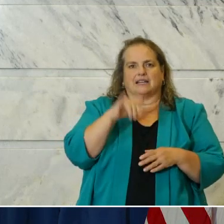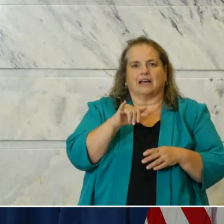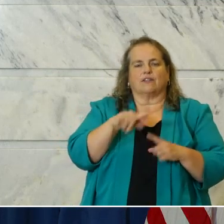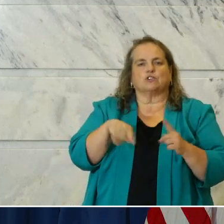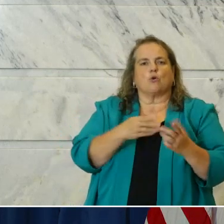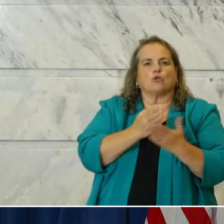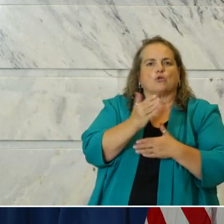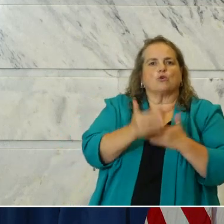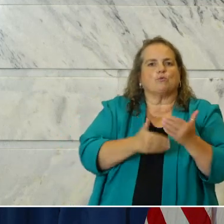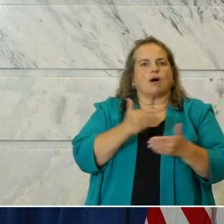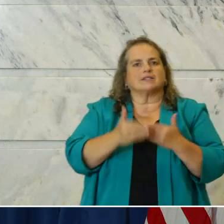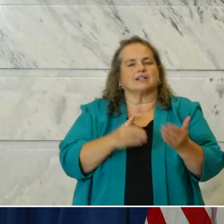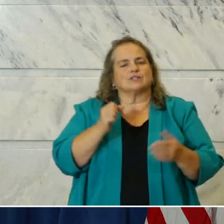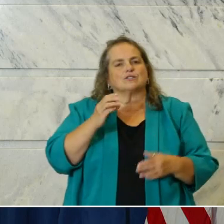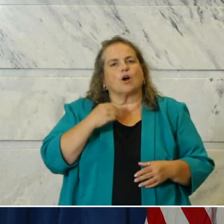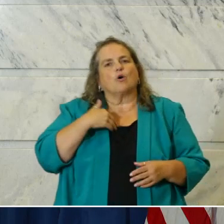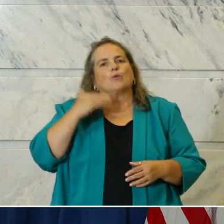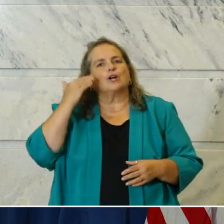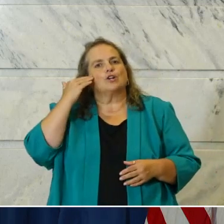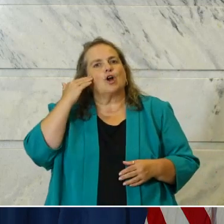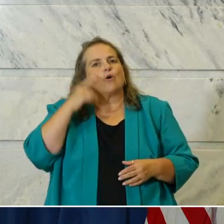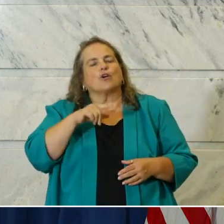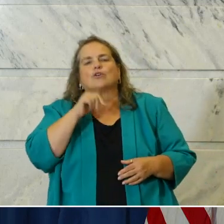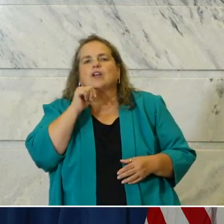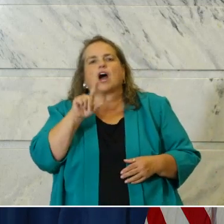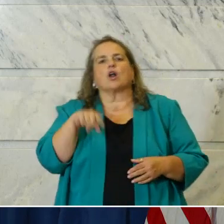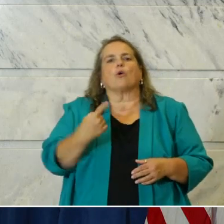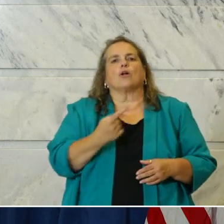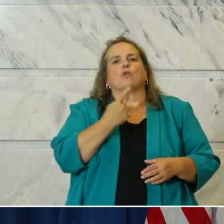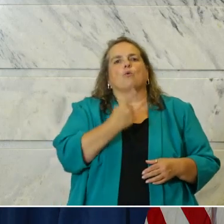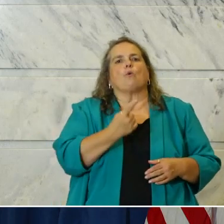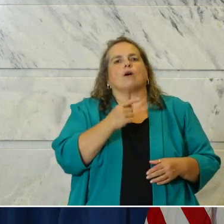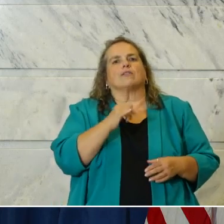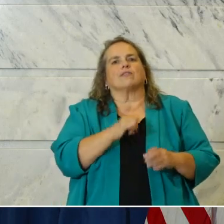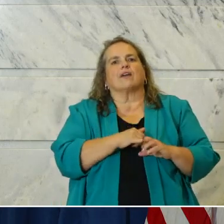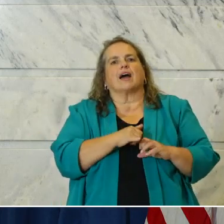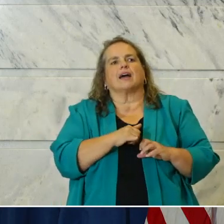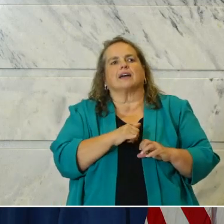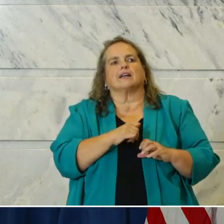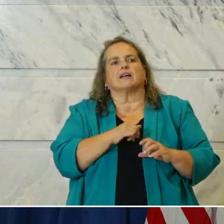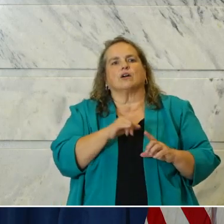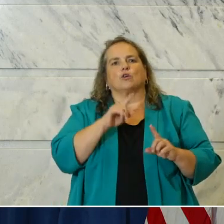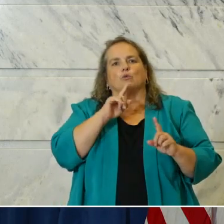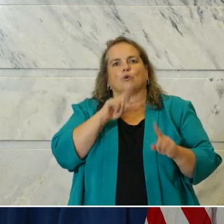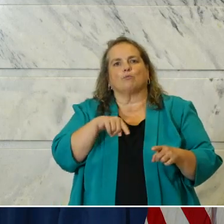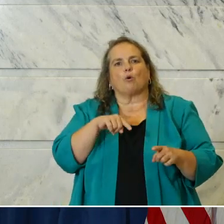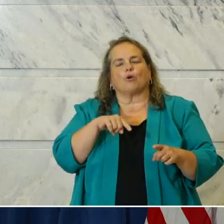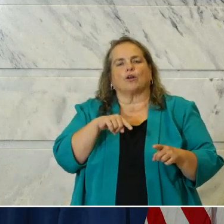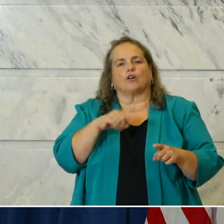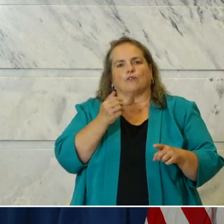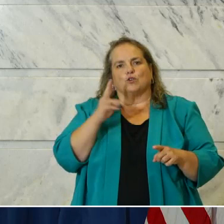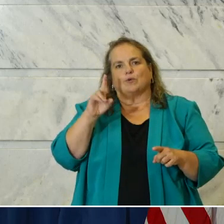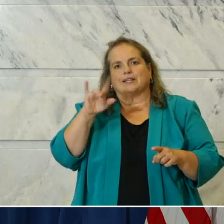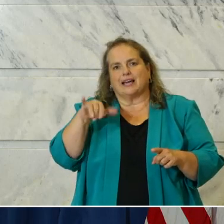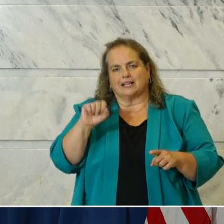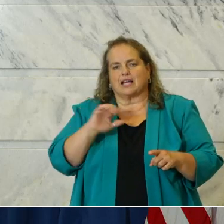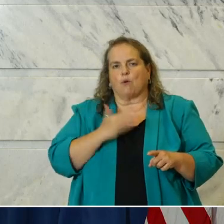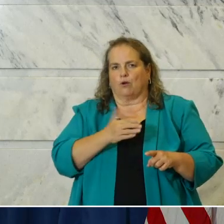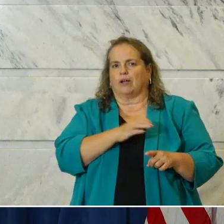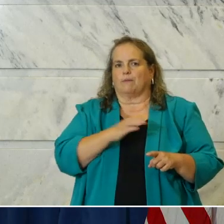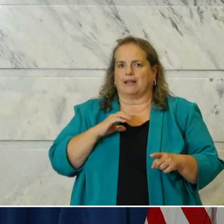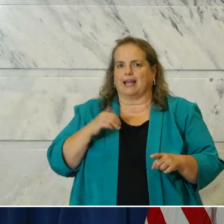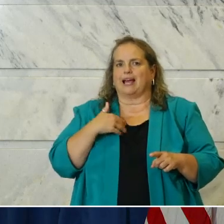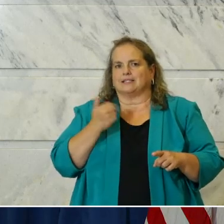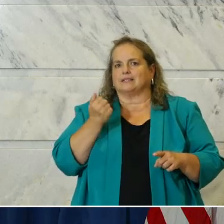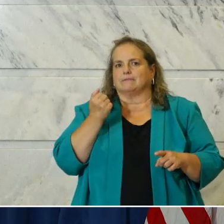the process, and so we know that there aren't just the ones that we'll have reported in the next couple days, that our committee has a number of others as